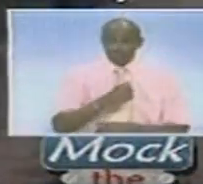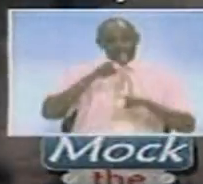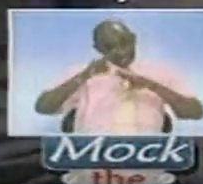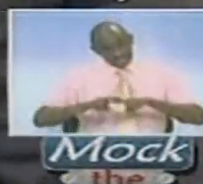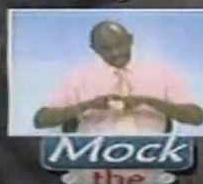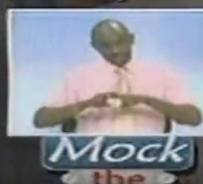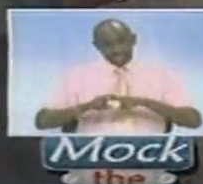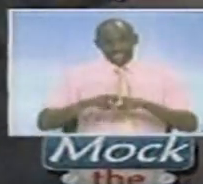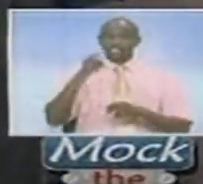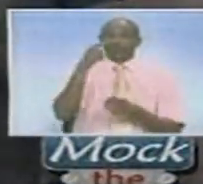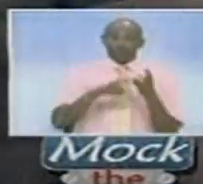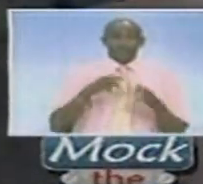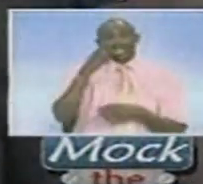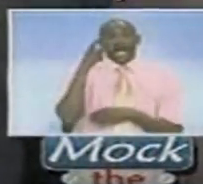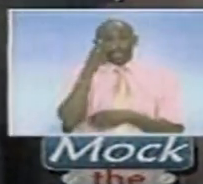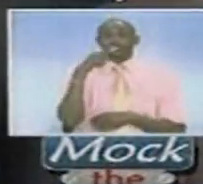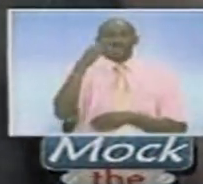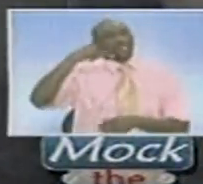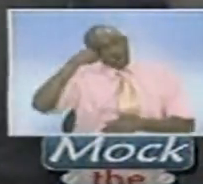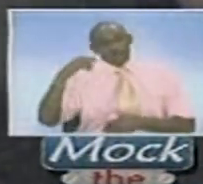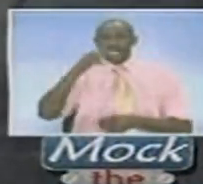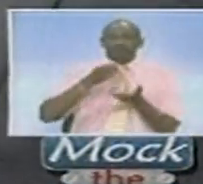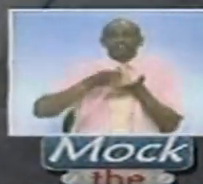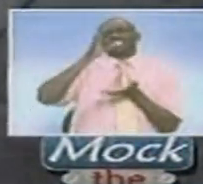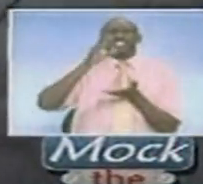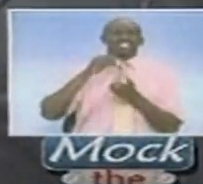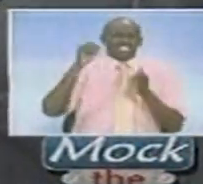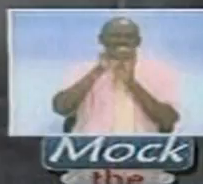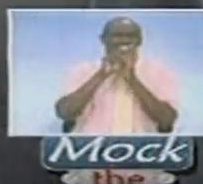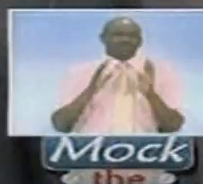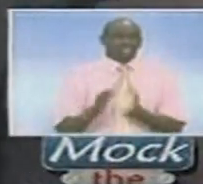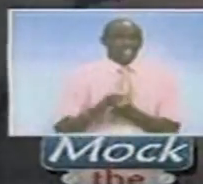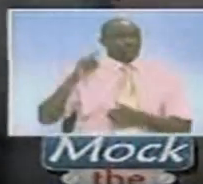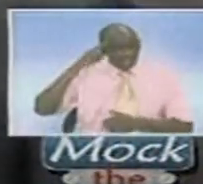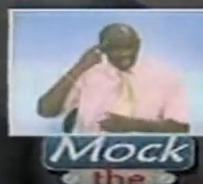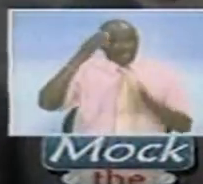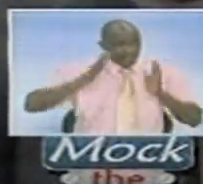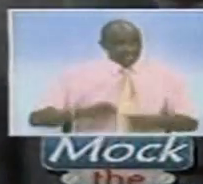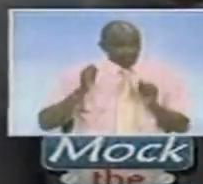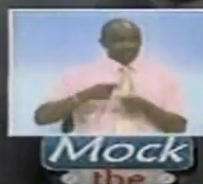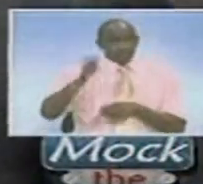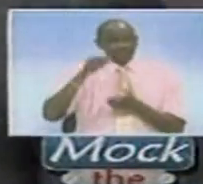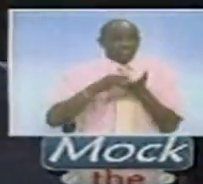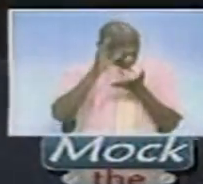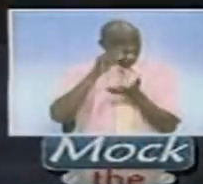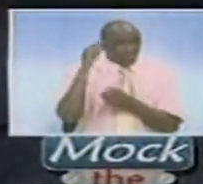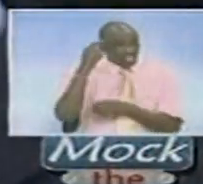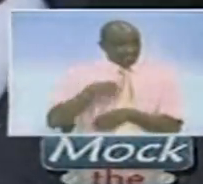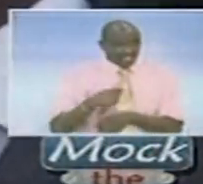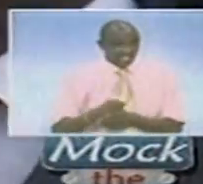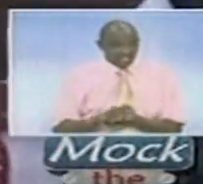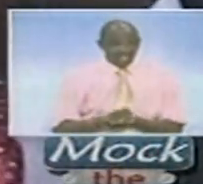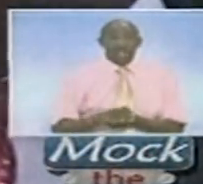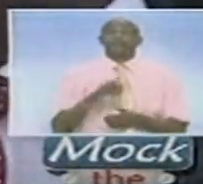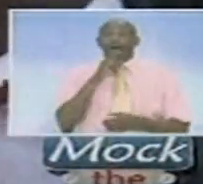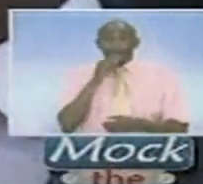tuketi. Anaraela na Kalonzo wapige simu waje kwa chai State House. Unaona mimi mtu akwenda kwa chai. Baba wa